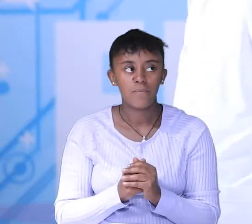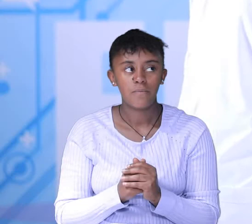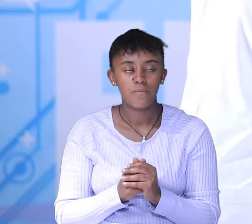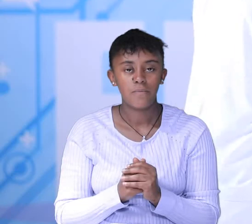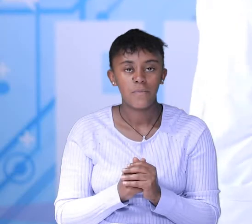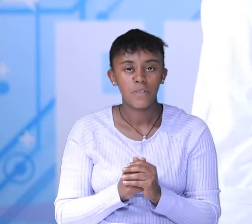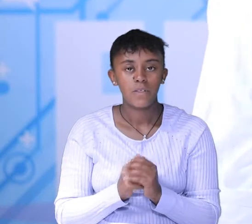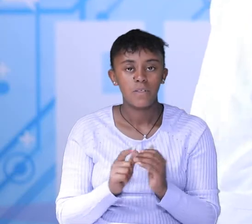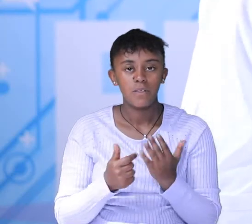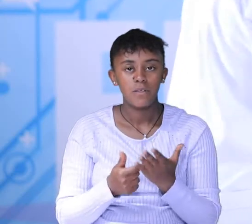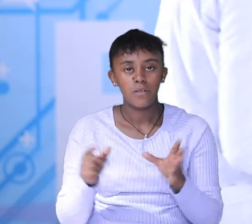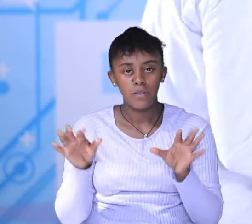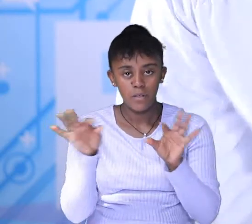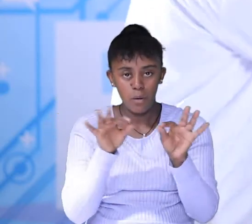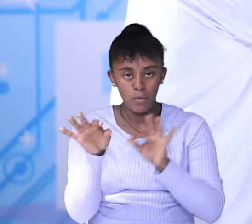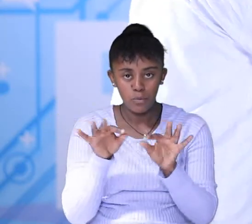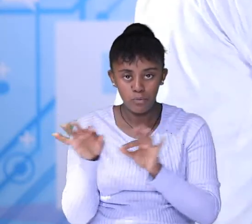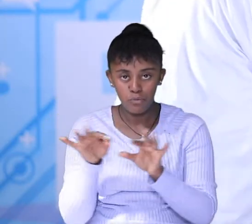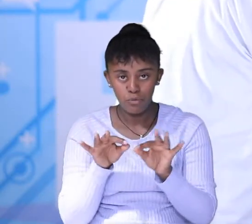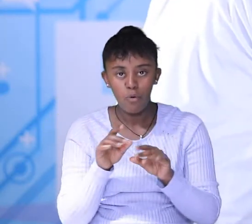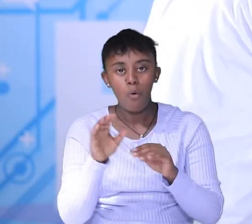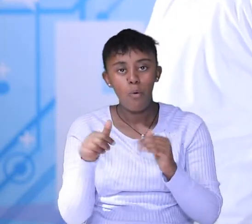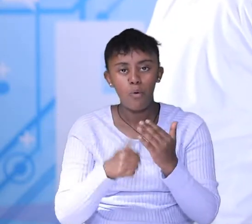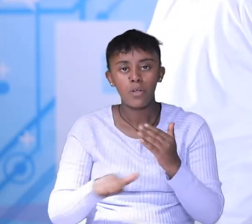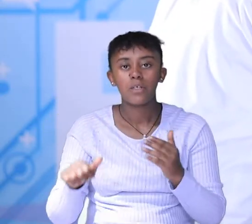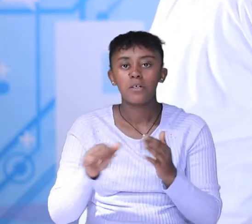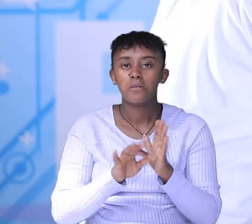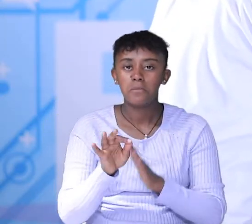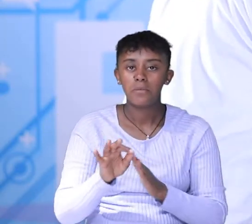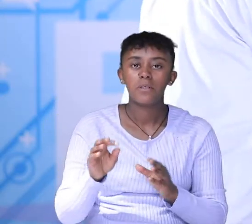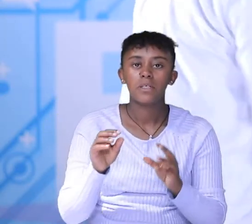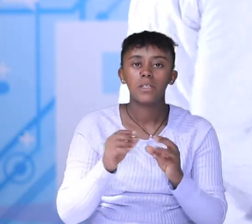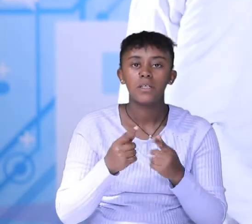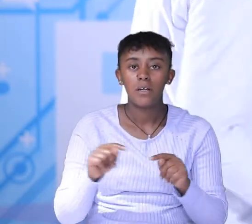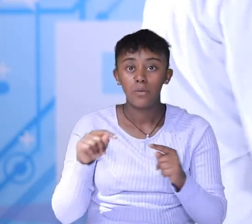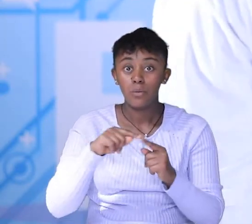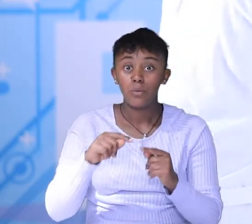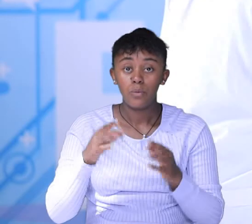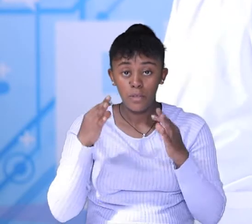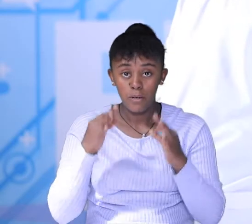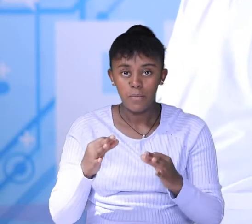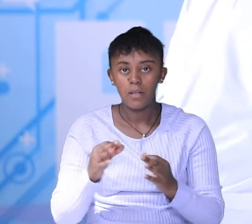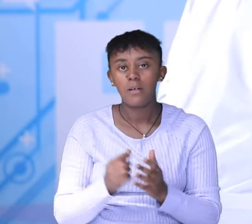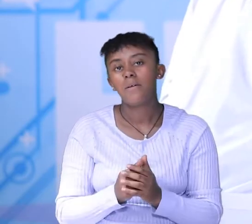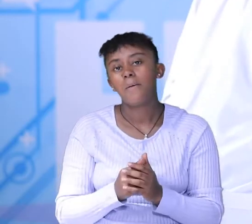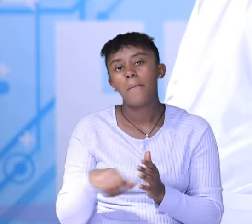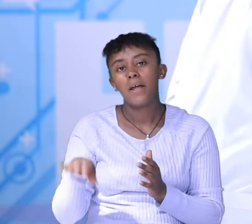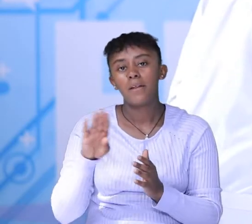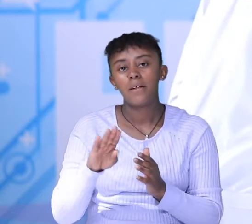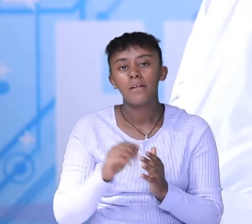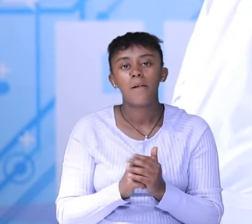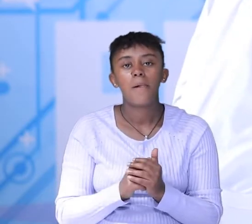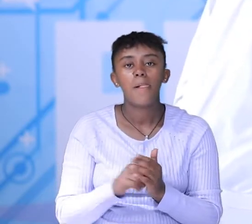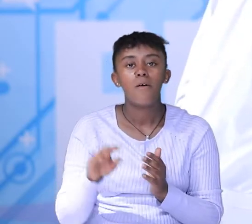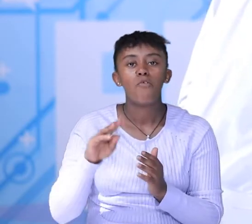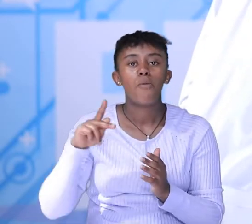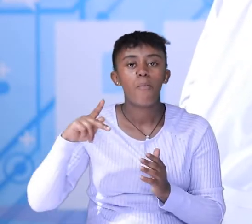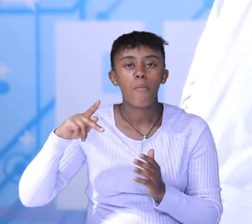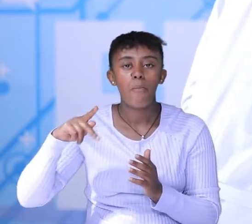by 8.5, and it consists of like 25 turns. Okay, there is an n number of turns, and that is 25, and it